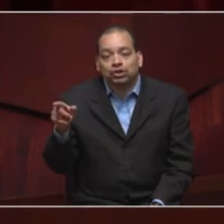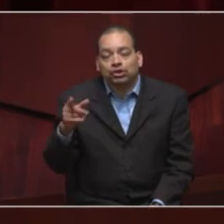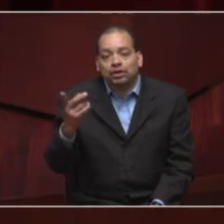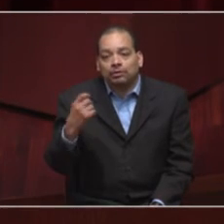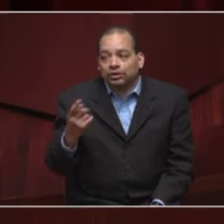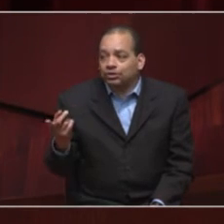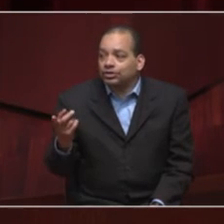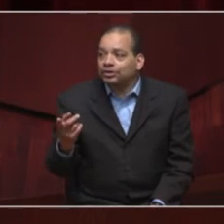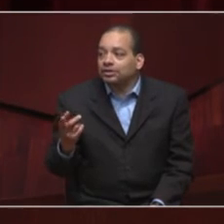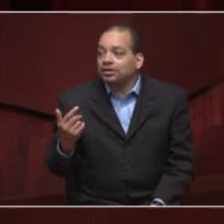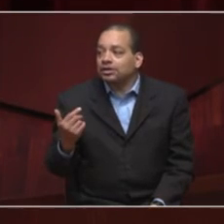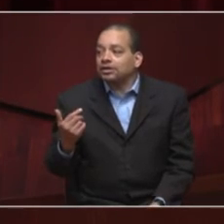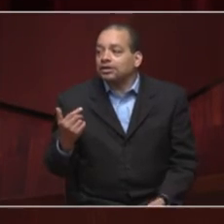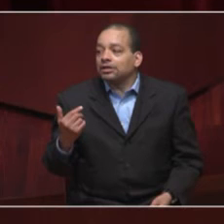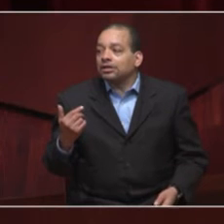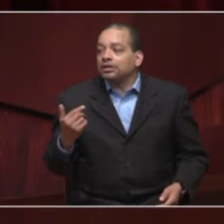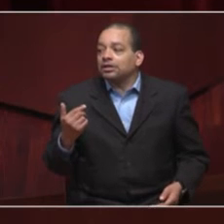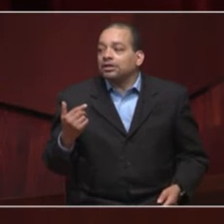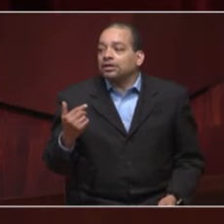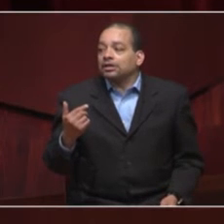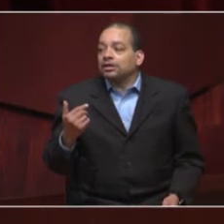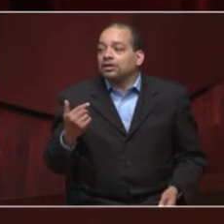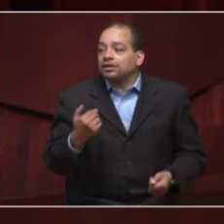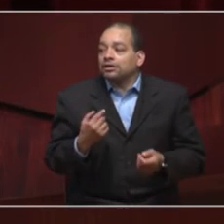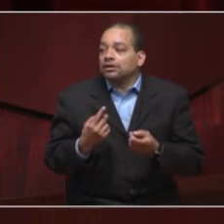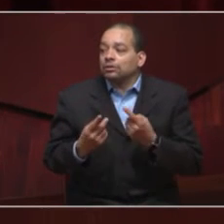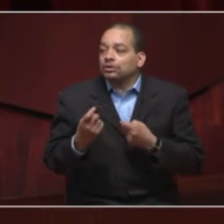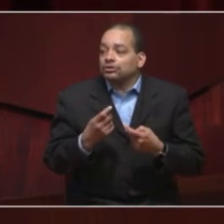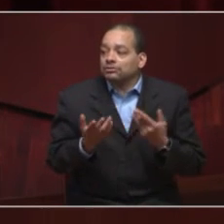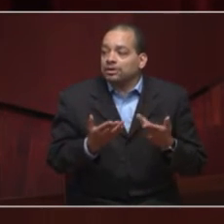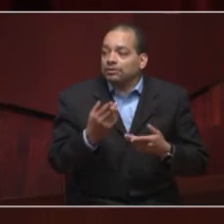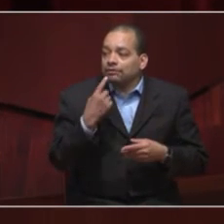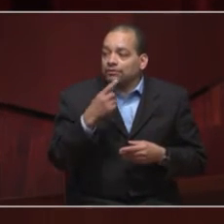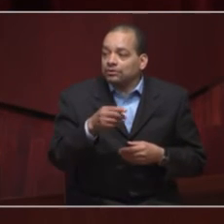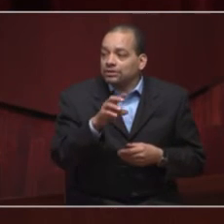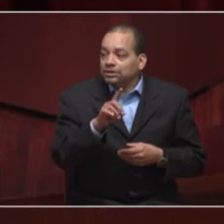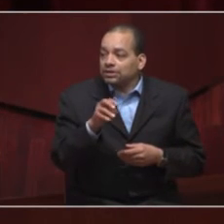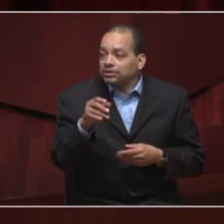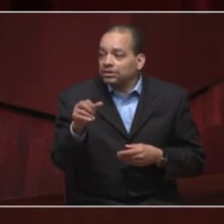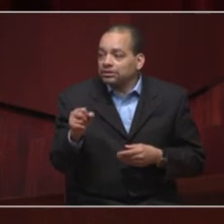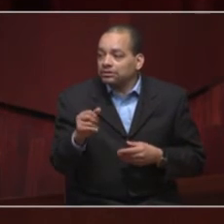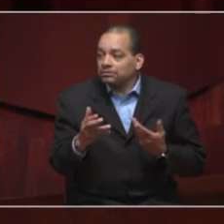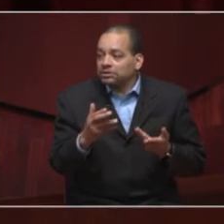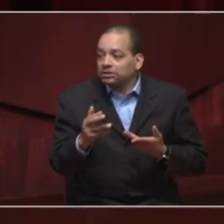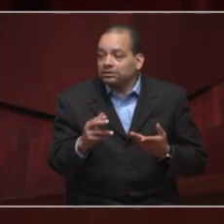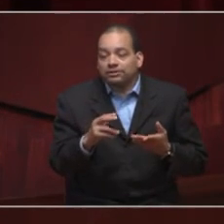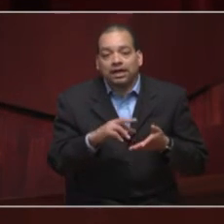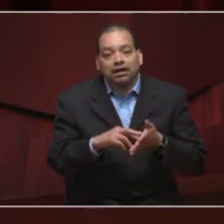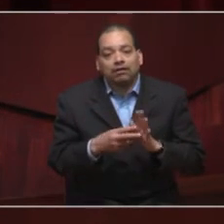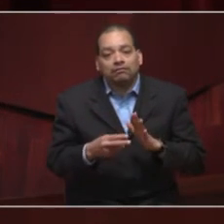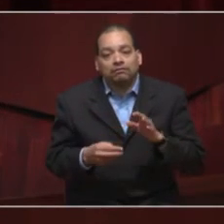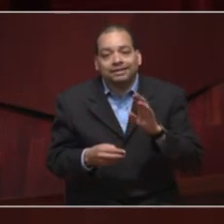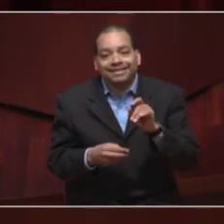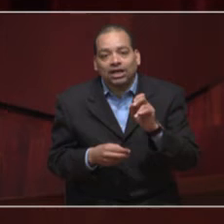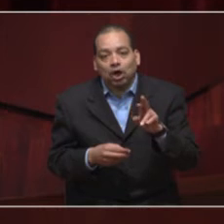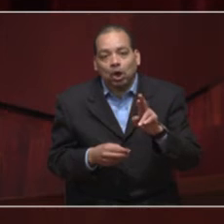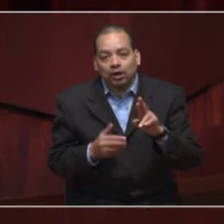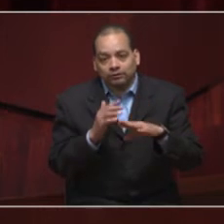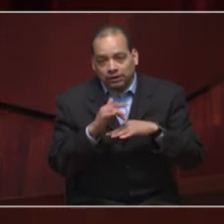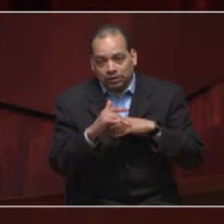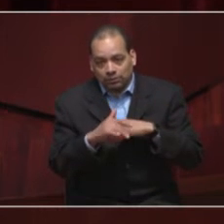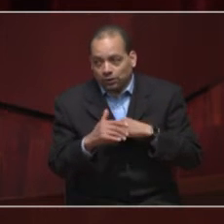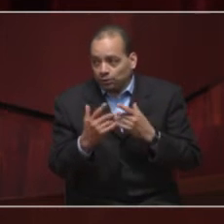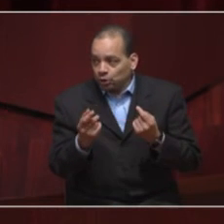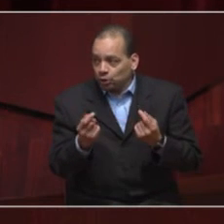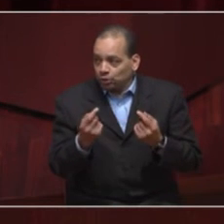Anyways, I have a question about. You mentioned just for DHS, but what are you doing with those PRs that are available and ready for things for like